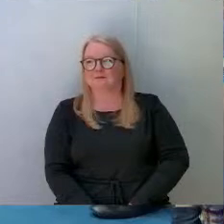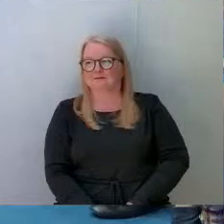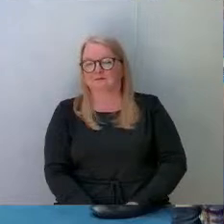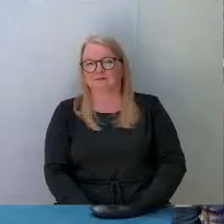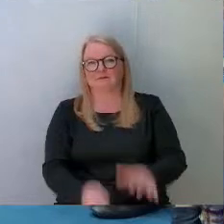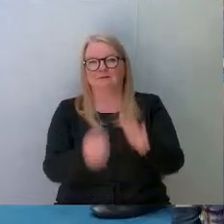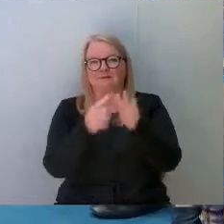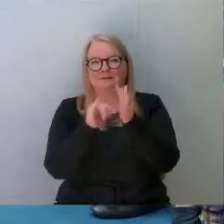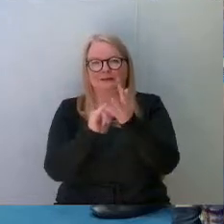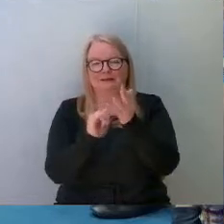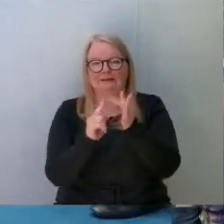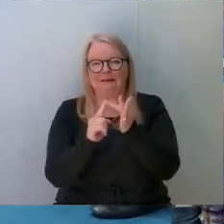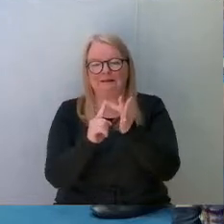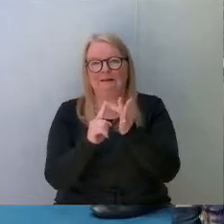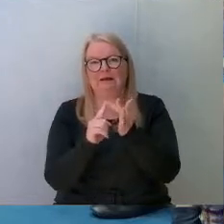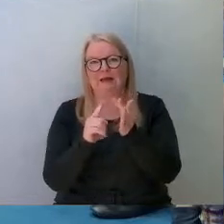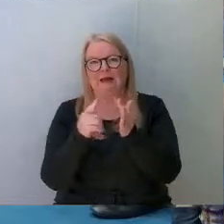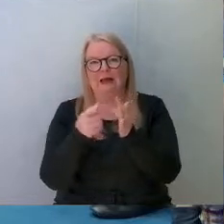Isa Islam.